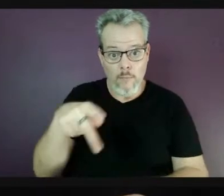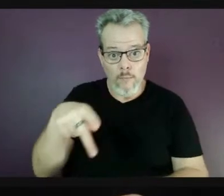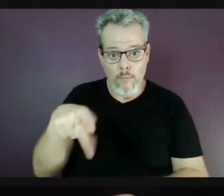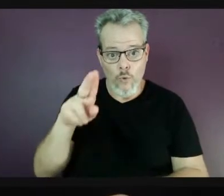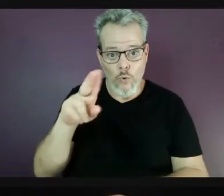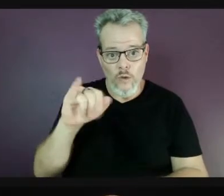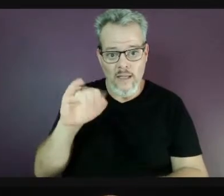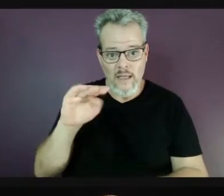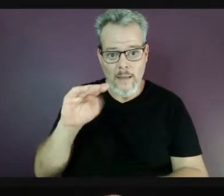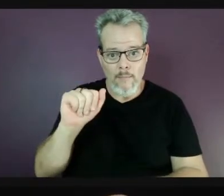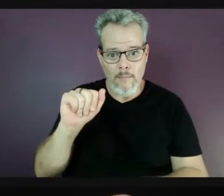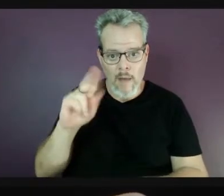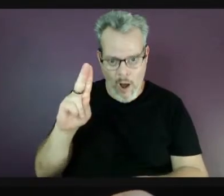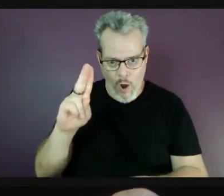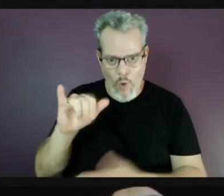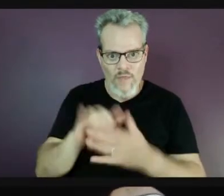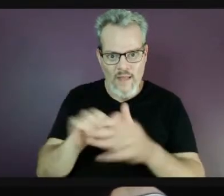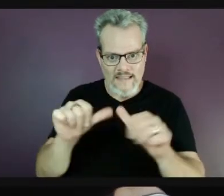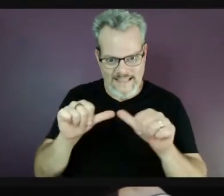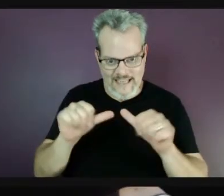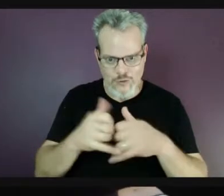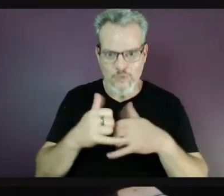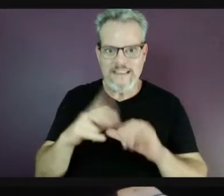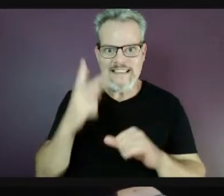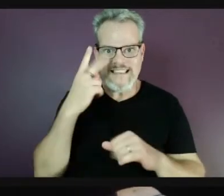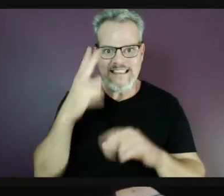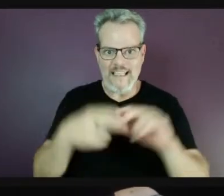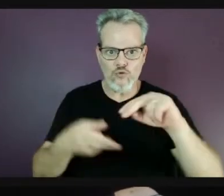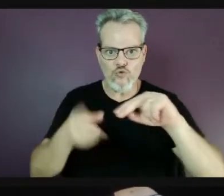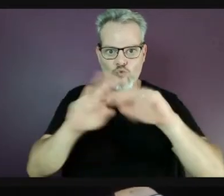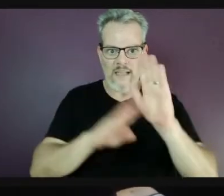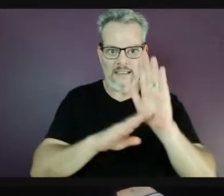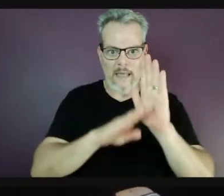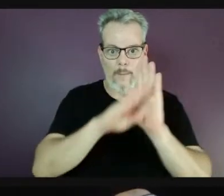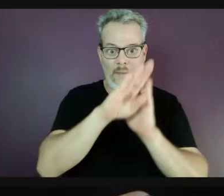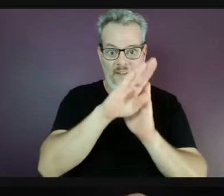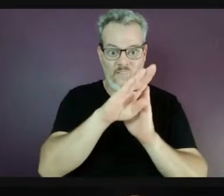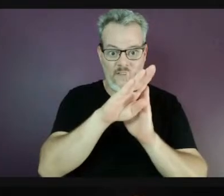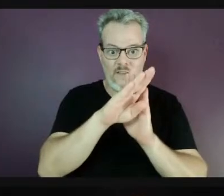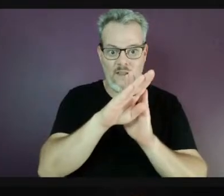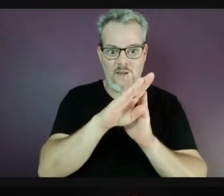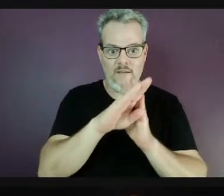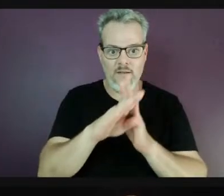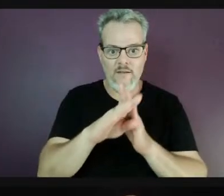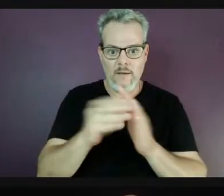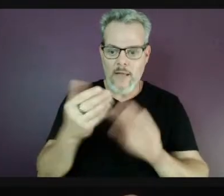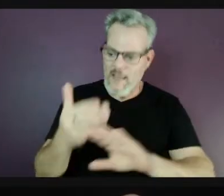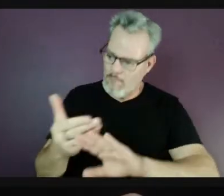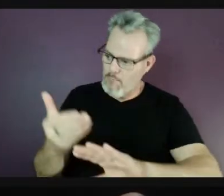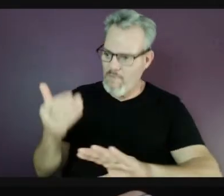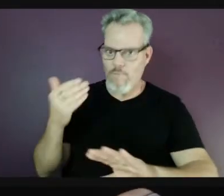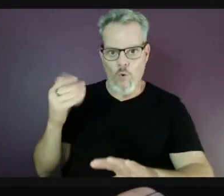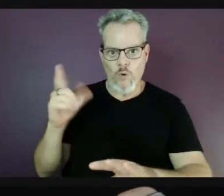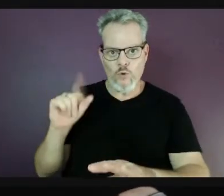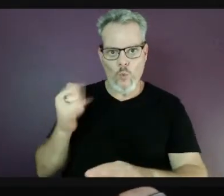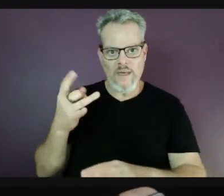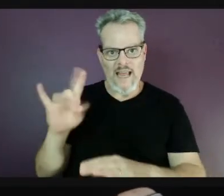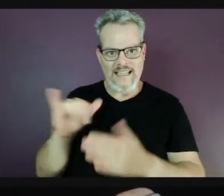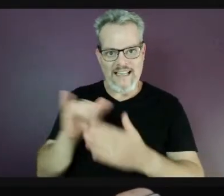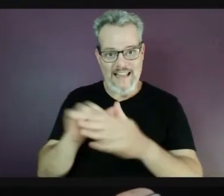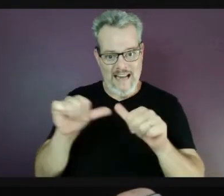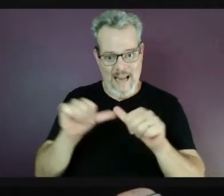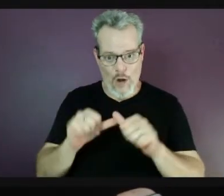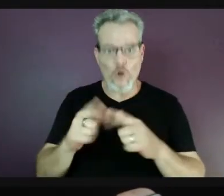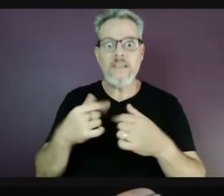that we're seeing still showing uplift. It's been showing uplift even before 2018. It was uplifting in that area. That area is part of